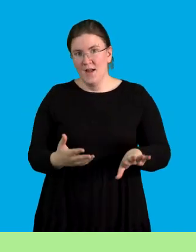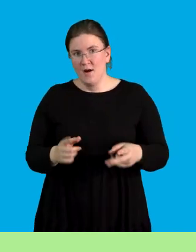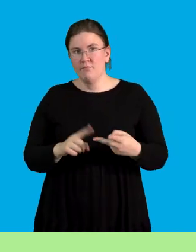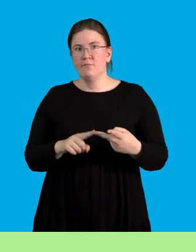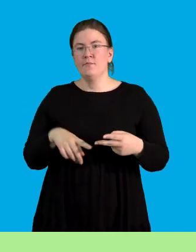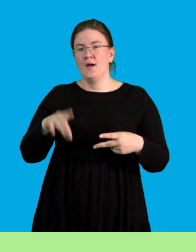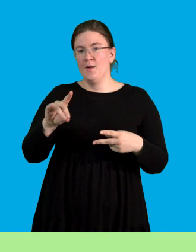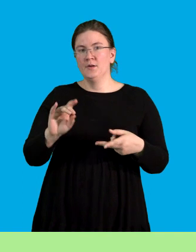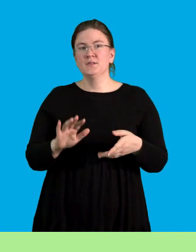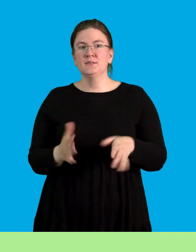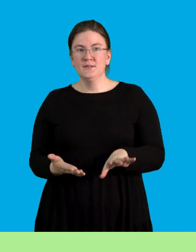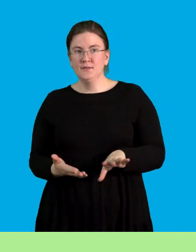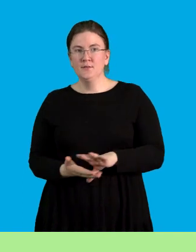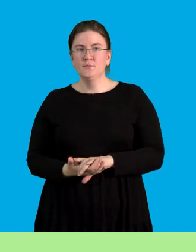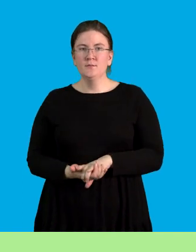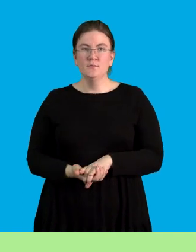and animals,